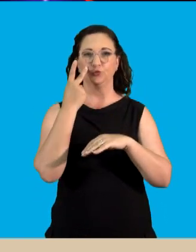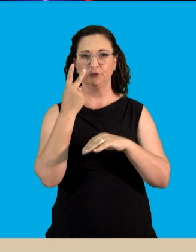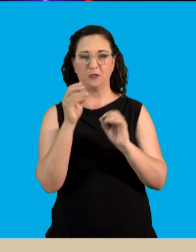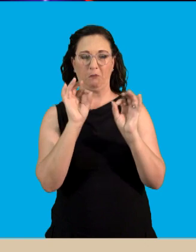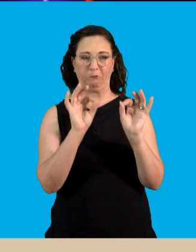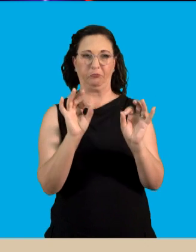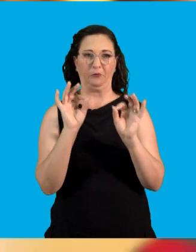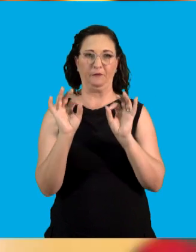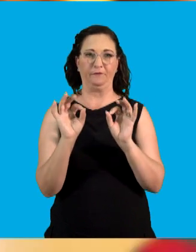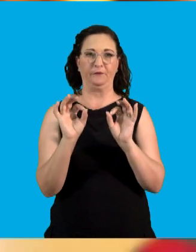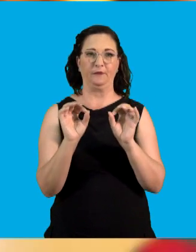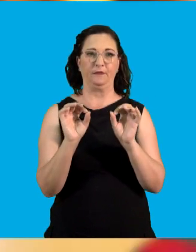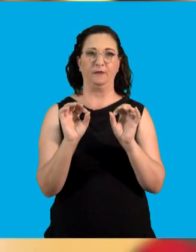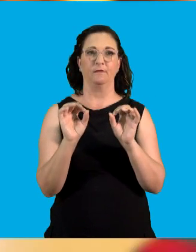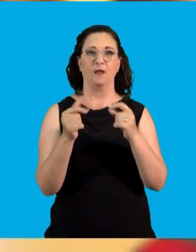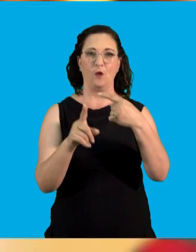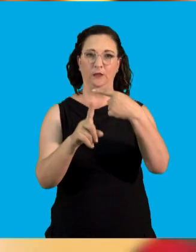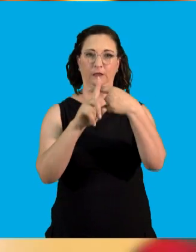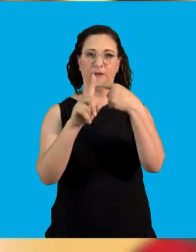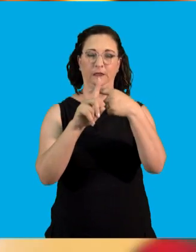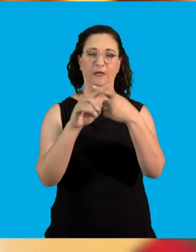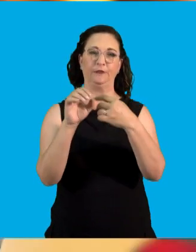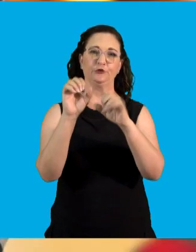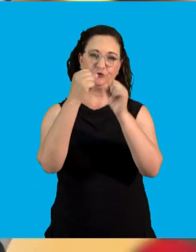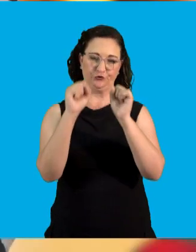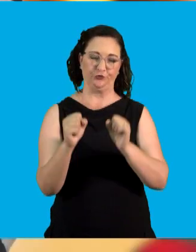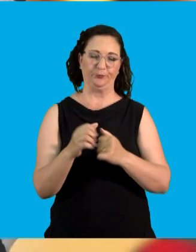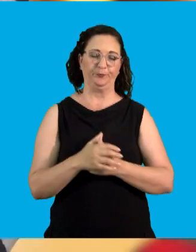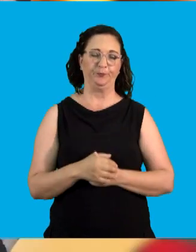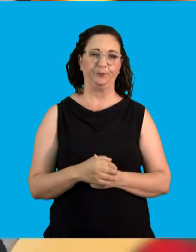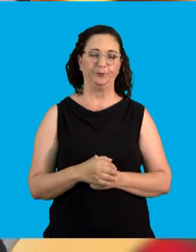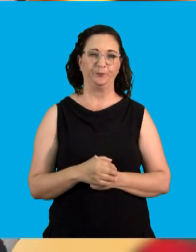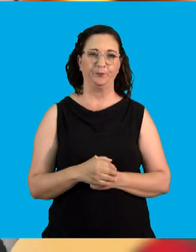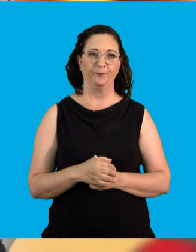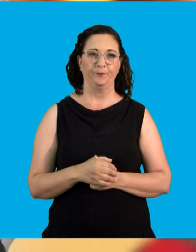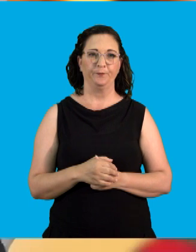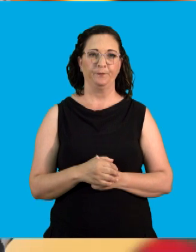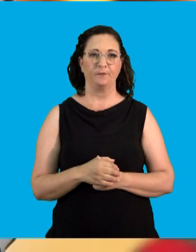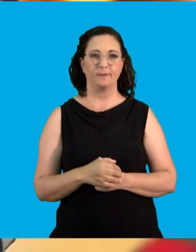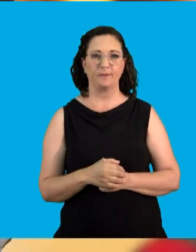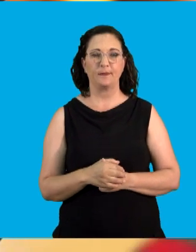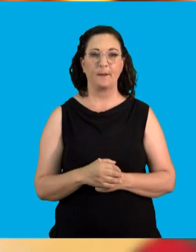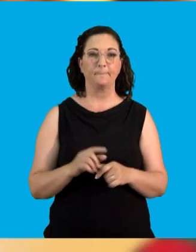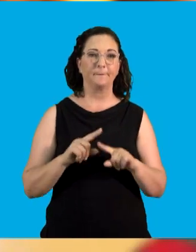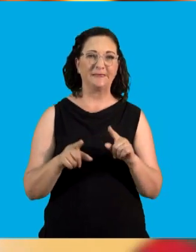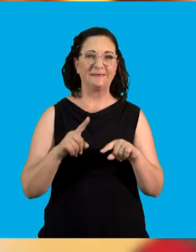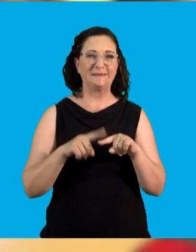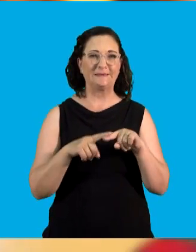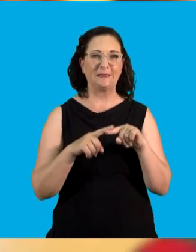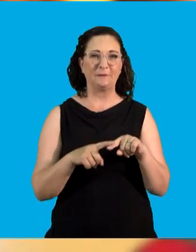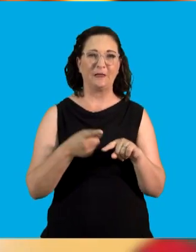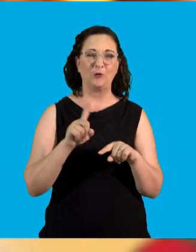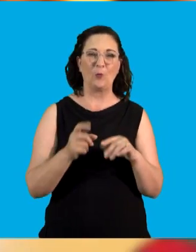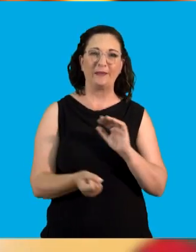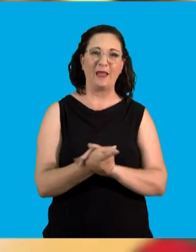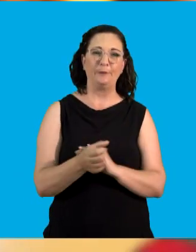the correct kite shape, okay? So that is what we need to do. But then it depends what happens